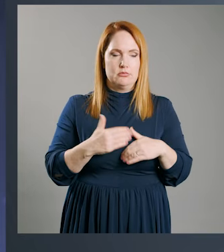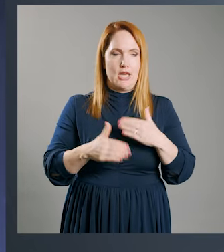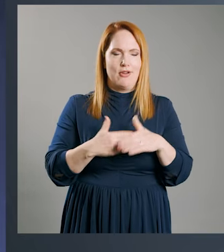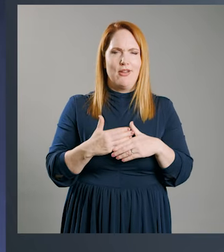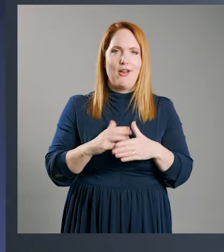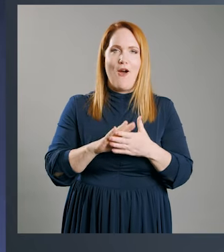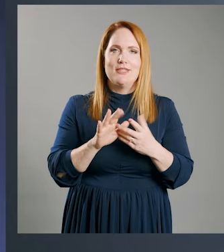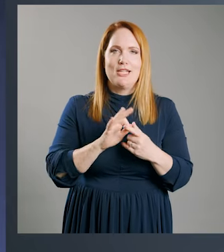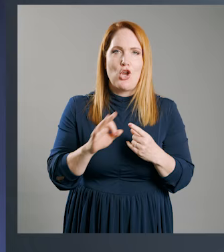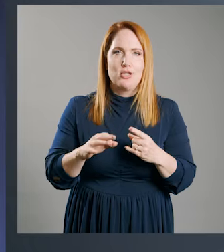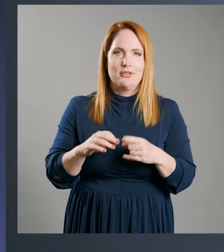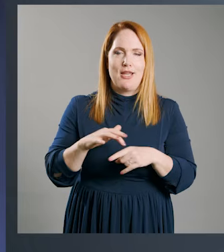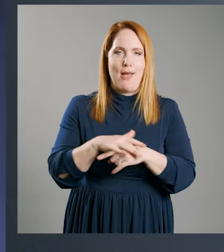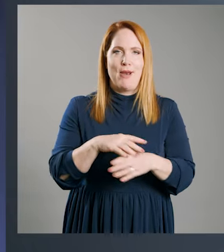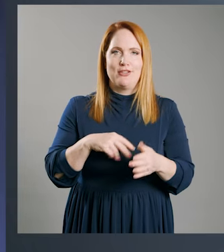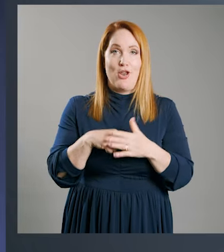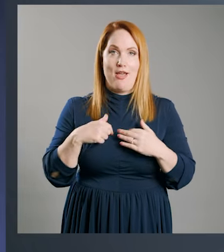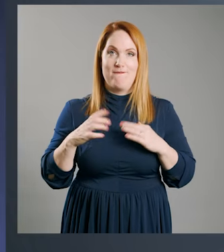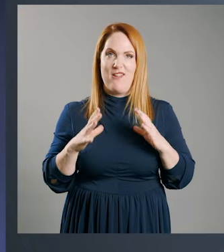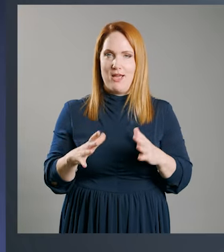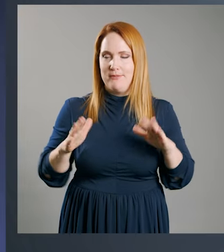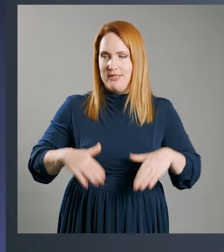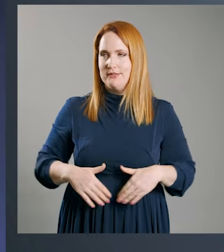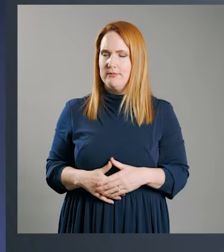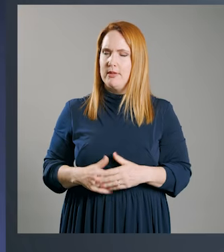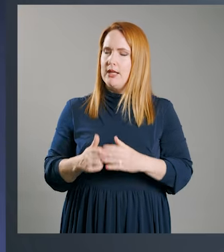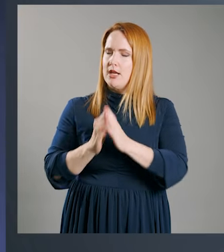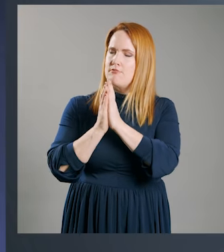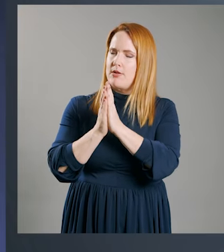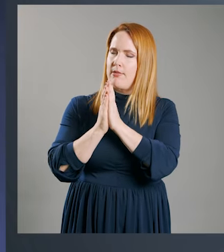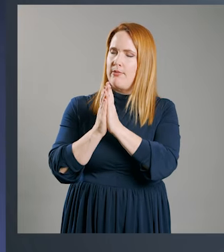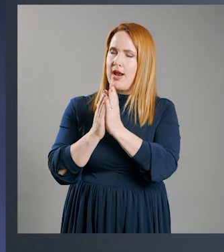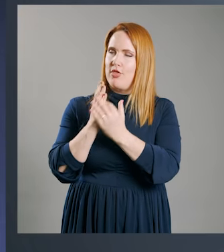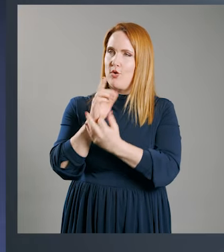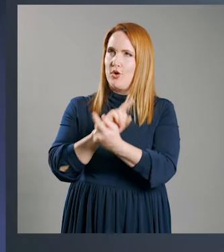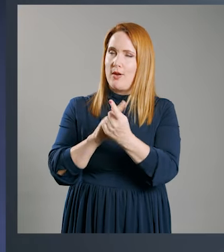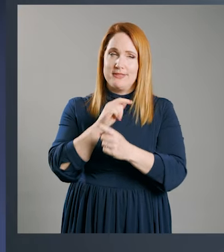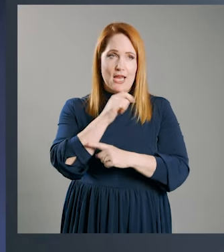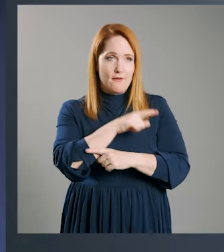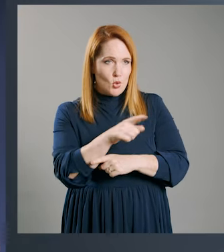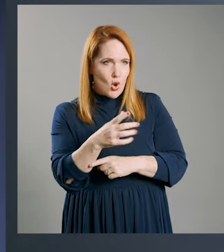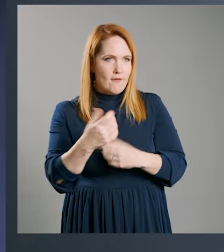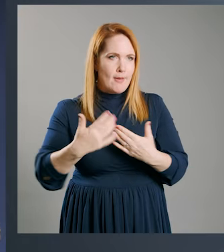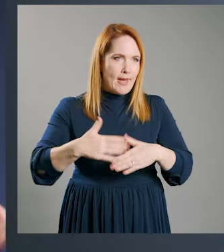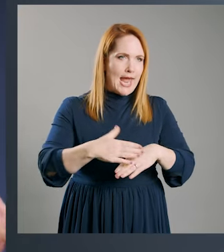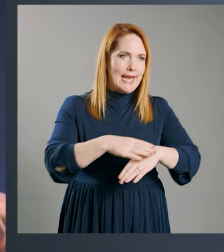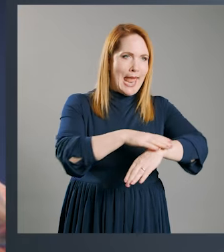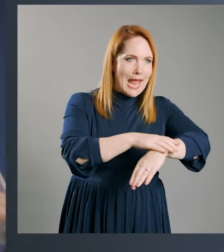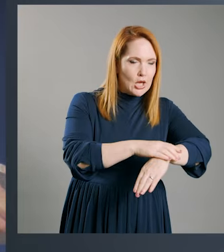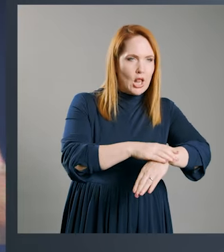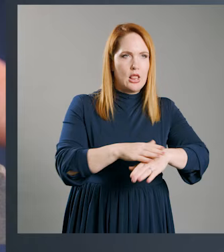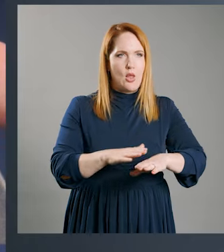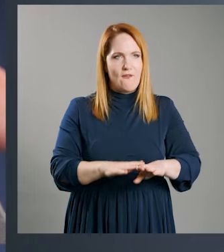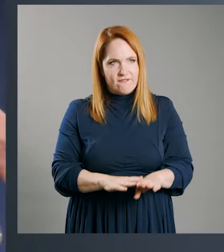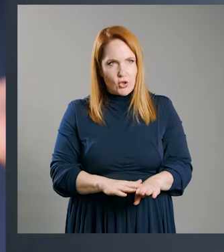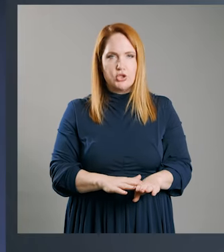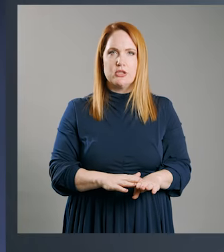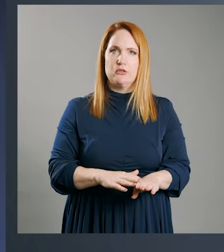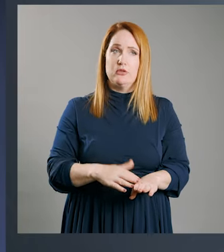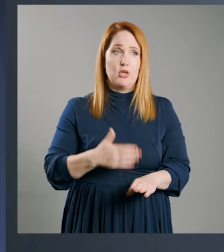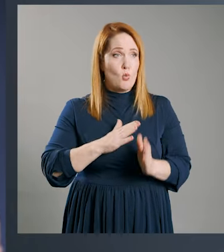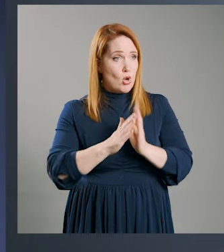ministering. It wasn't a DVT, obviously. But I just prayed at the conference, if anyone's got pain in their ankle or foot or is